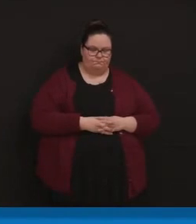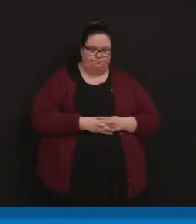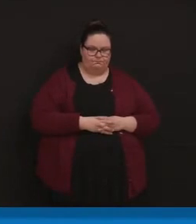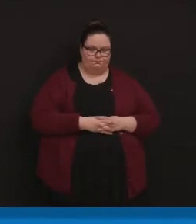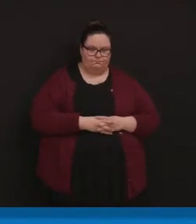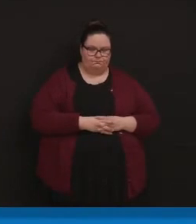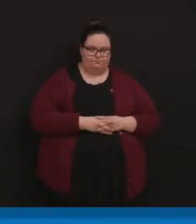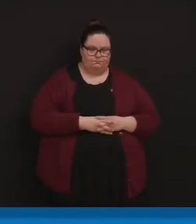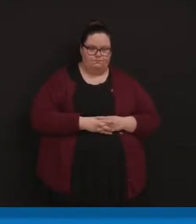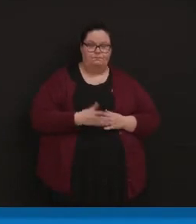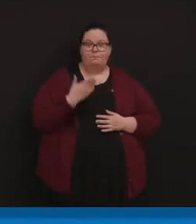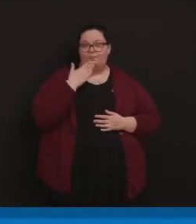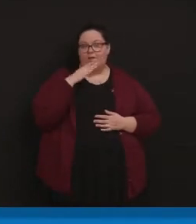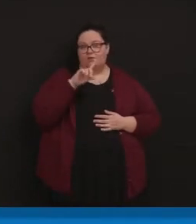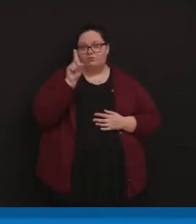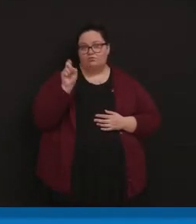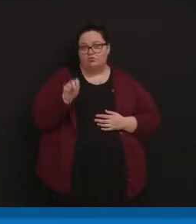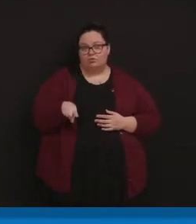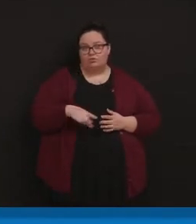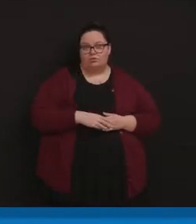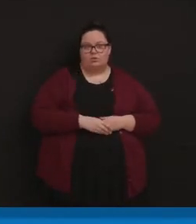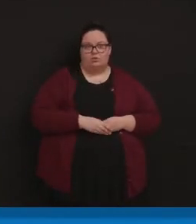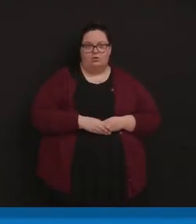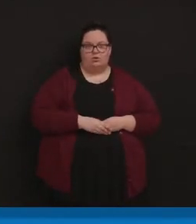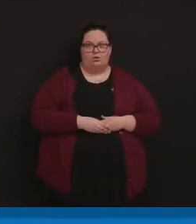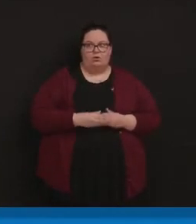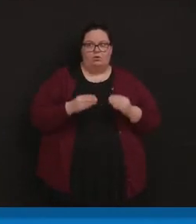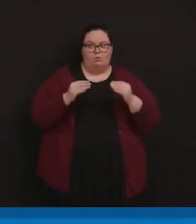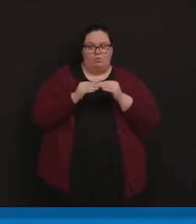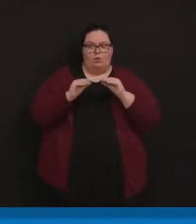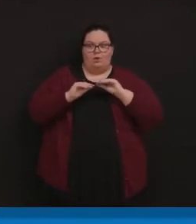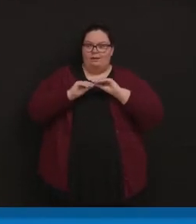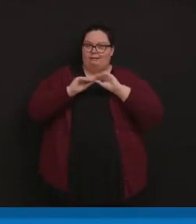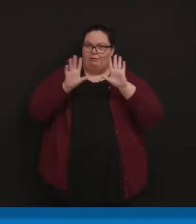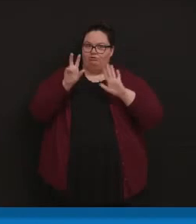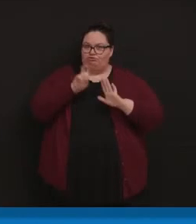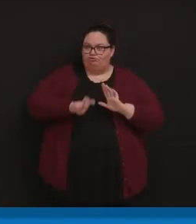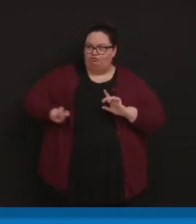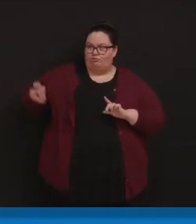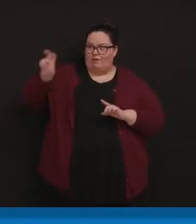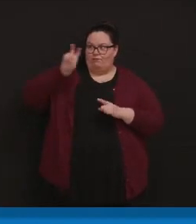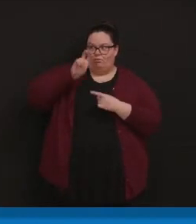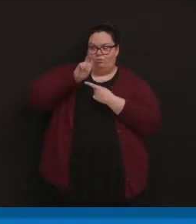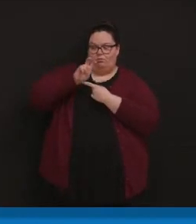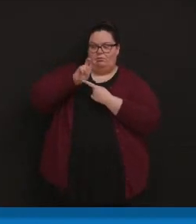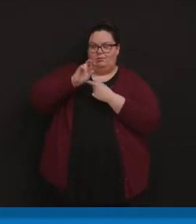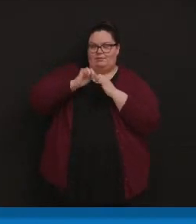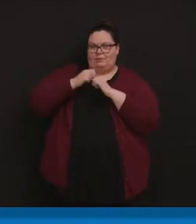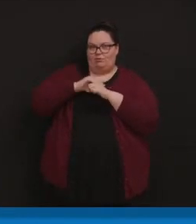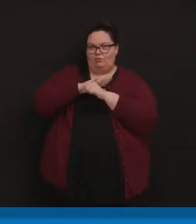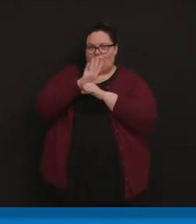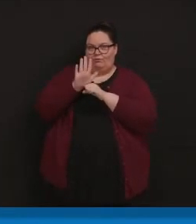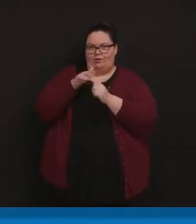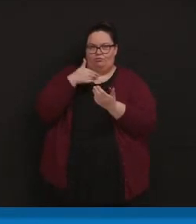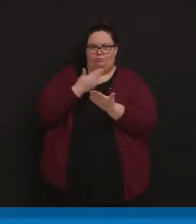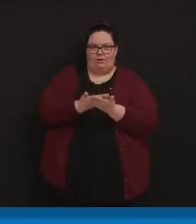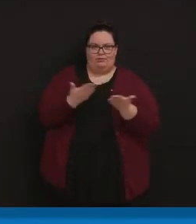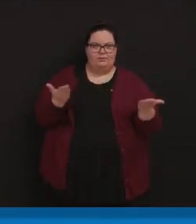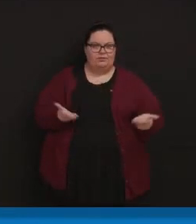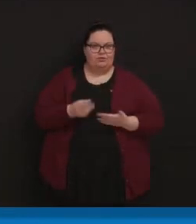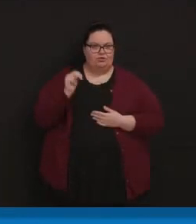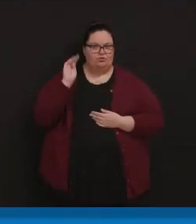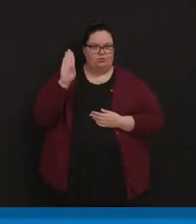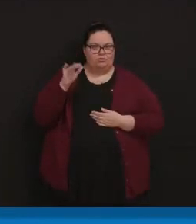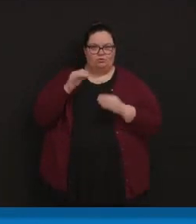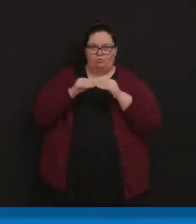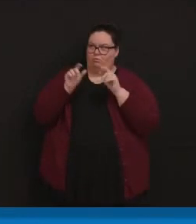We've been making it, thanks for the question, we've been making it increasingly clear that travel is the source, obviously, of COVID-19 into our province. And the more that we can hold it